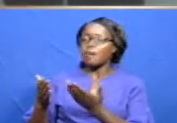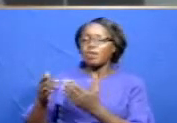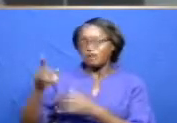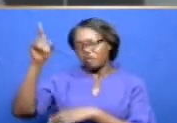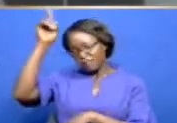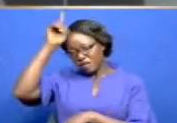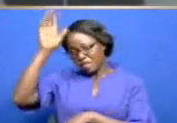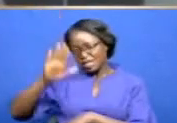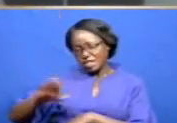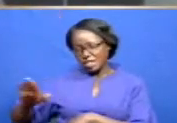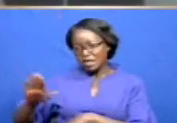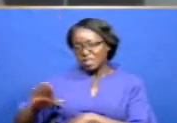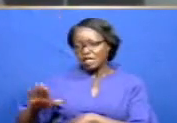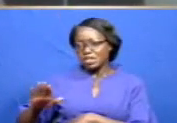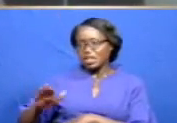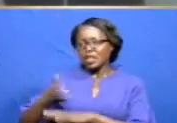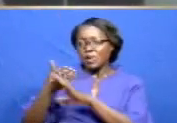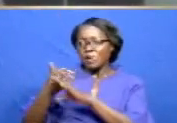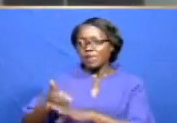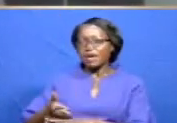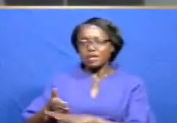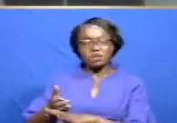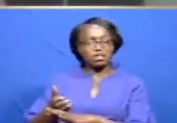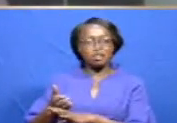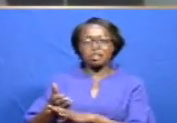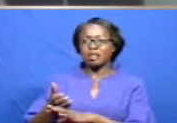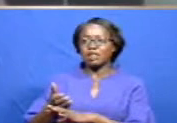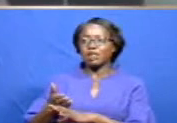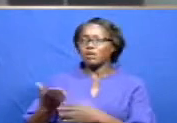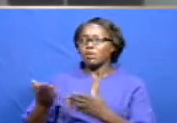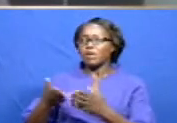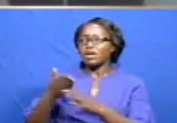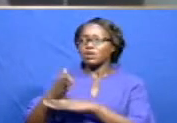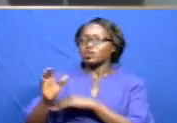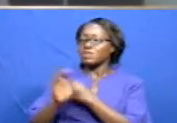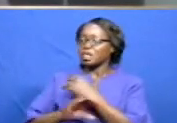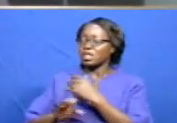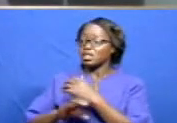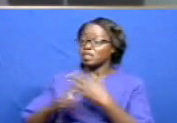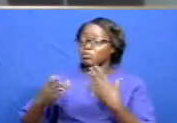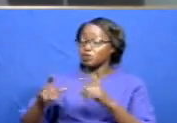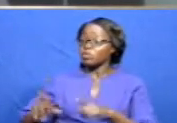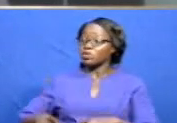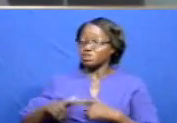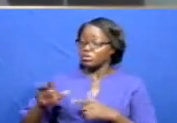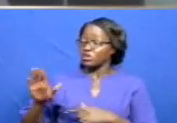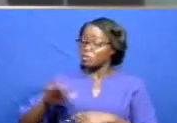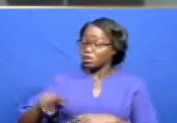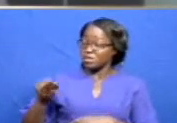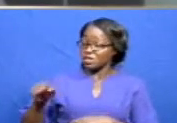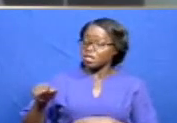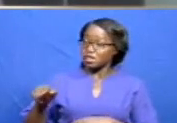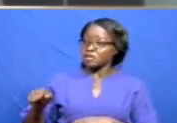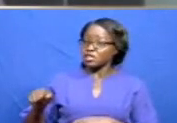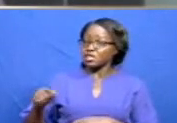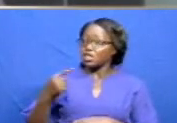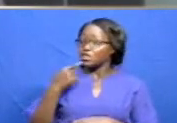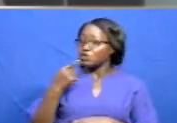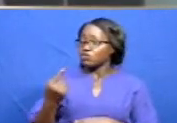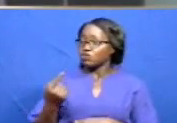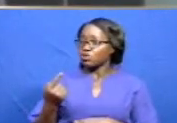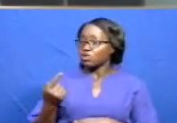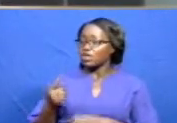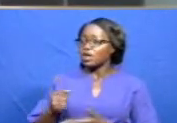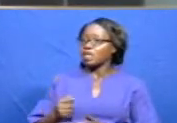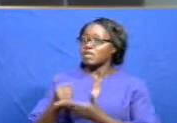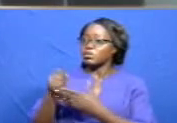areas, difficult terrain areas, where across the country people live in all these places. So what this then helps